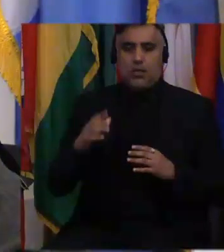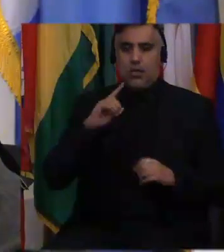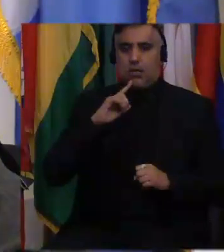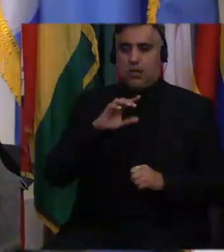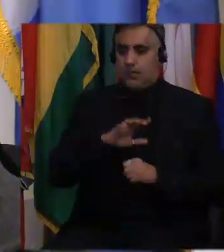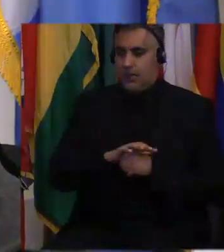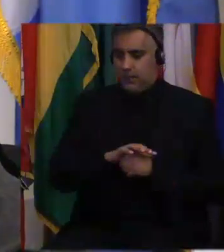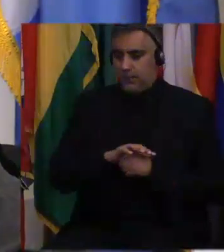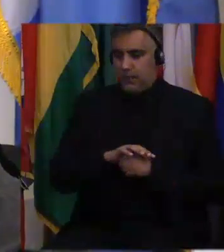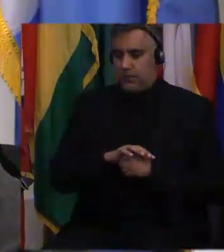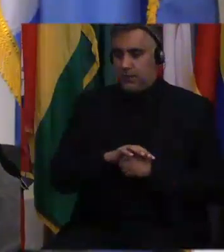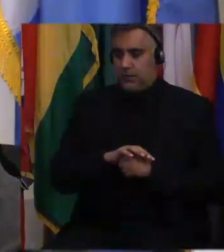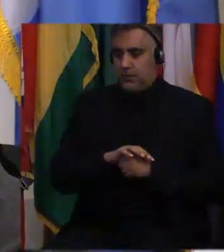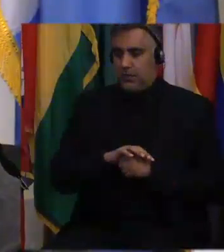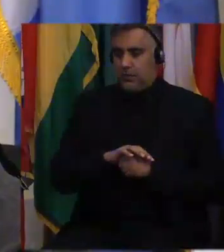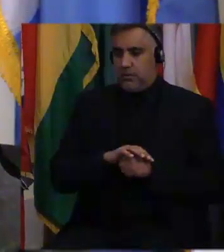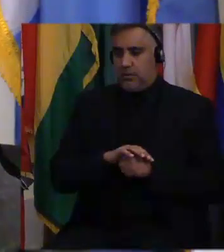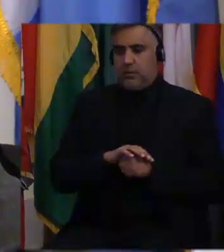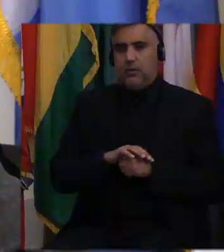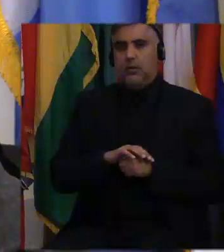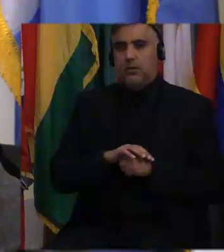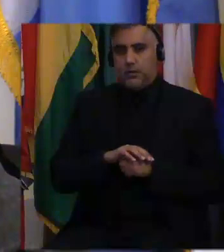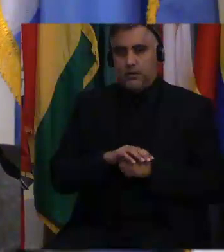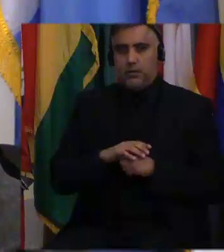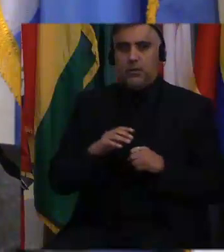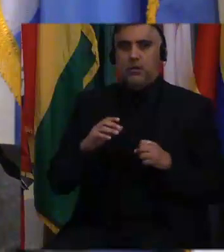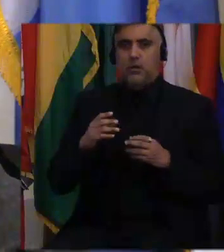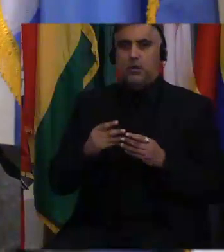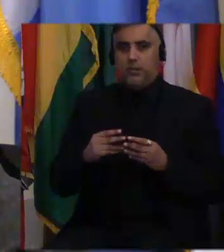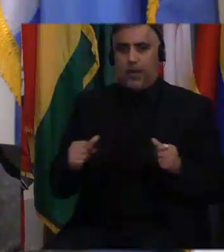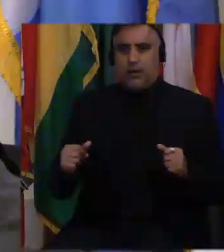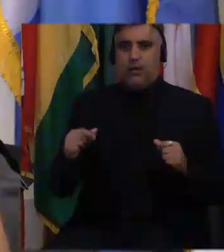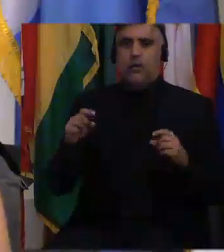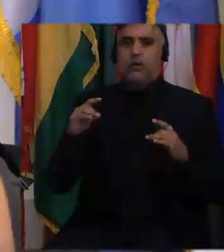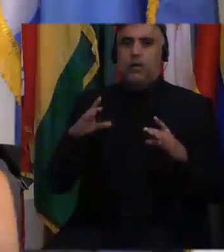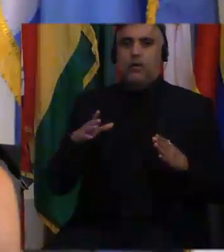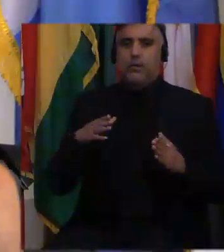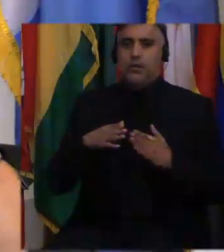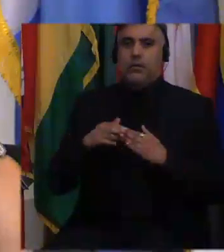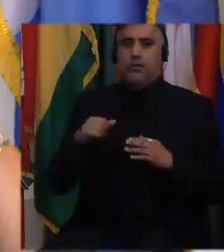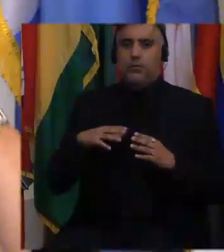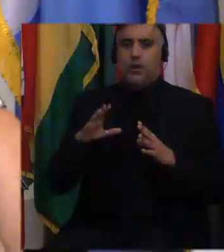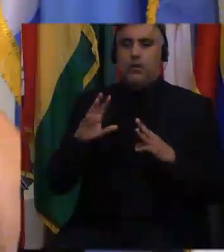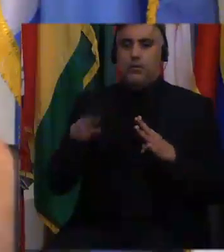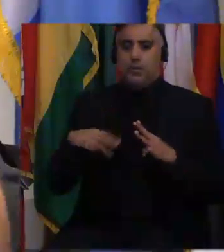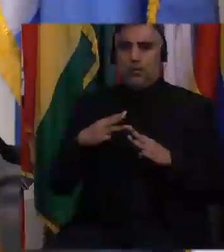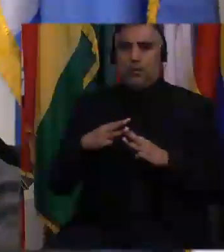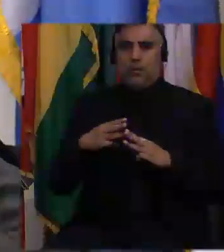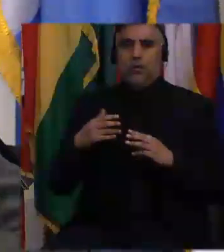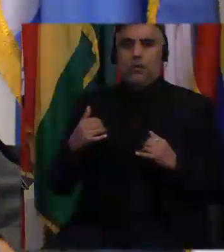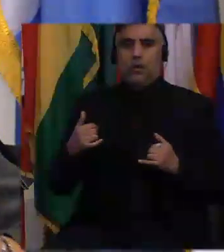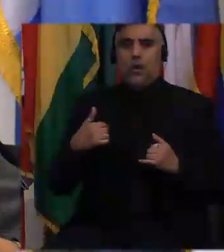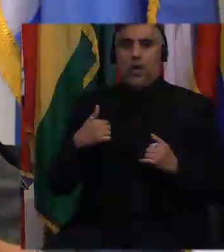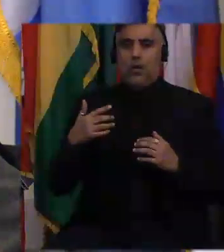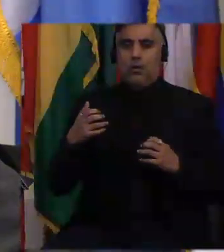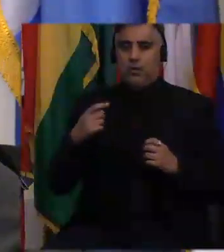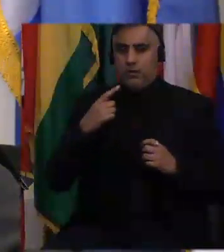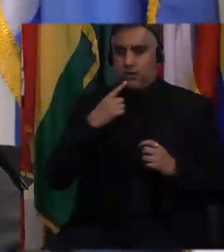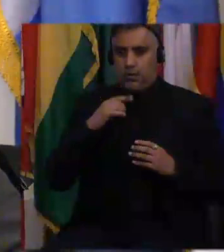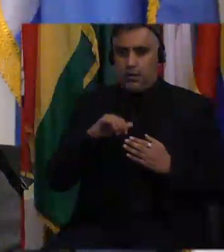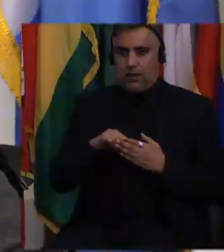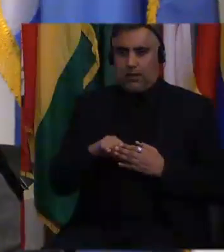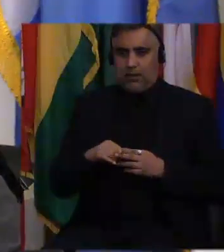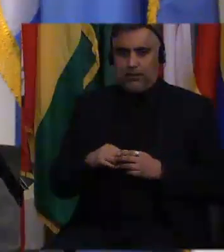commitments to the combating of violence against women all over the world. Now, I'd just like to say